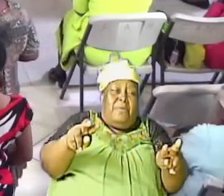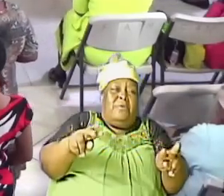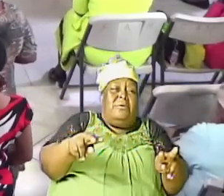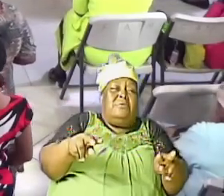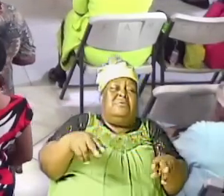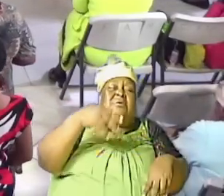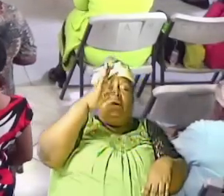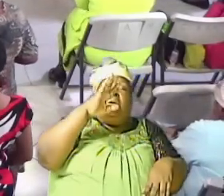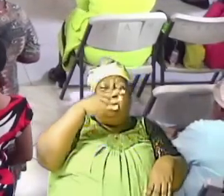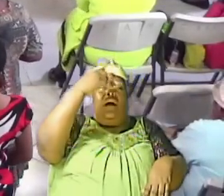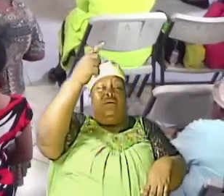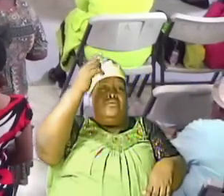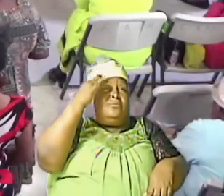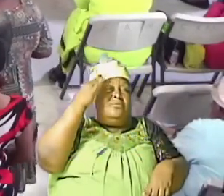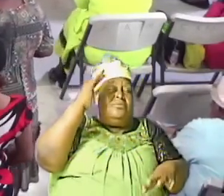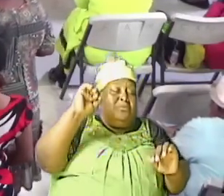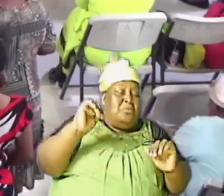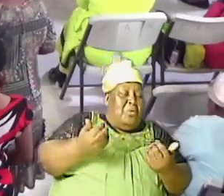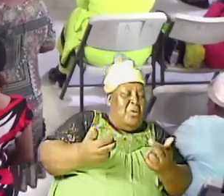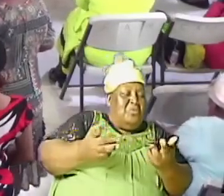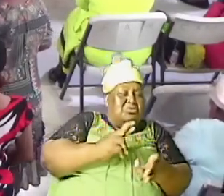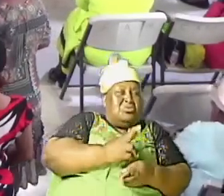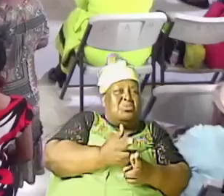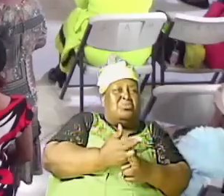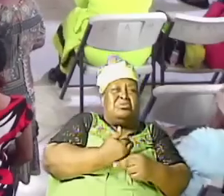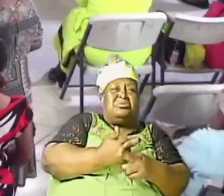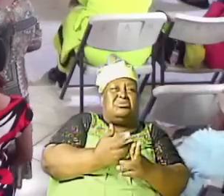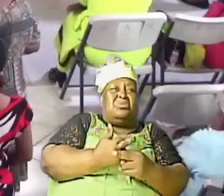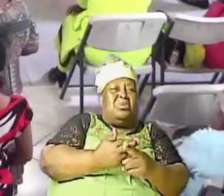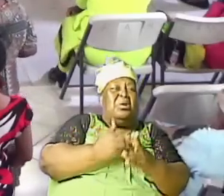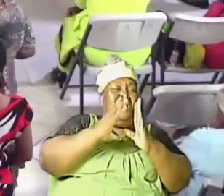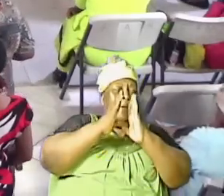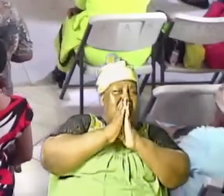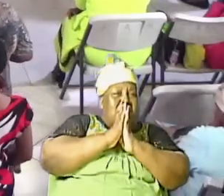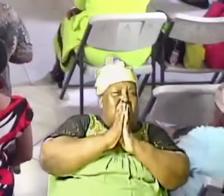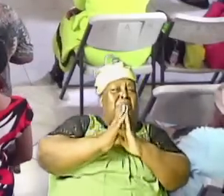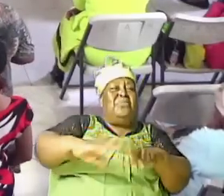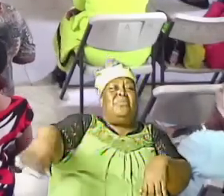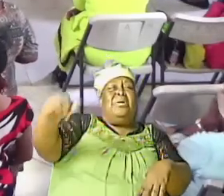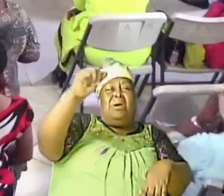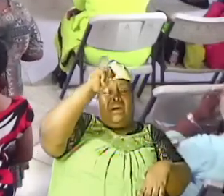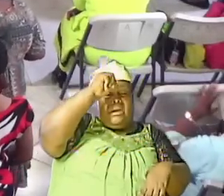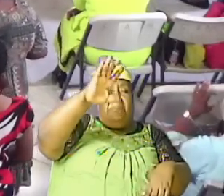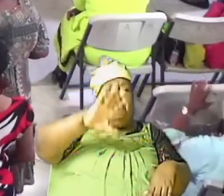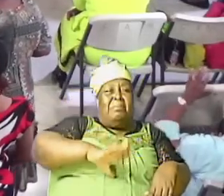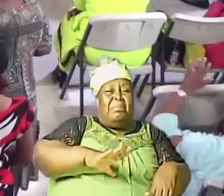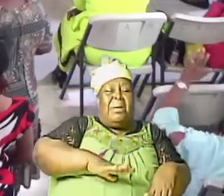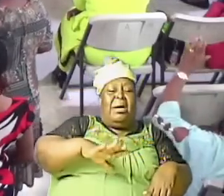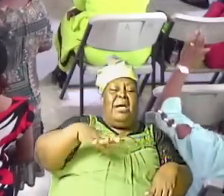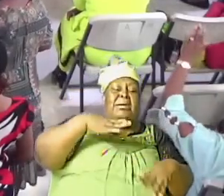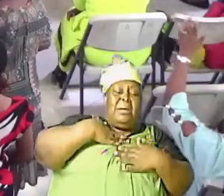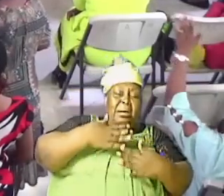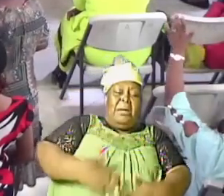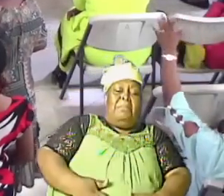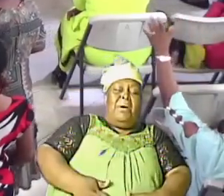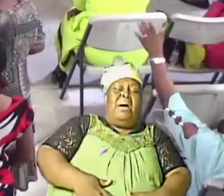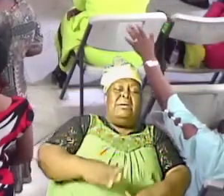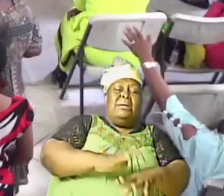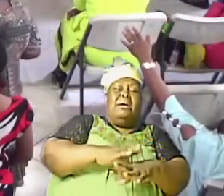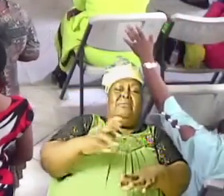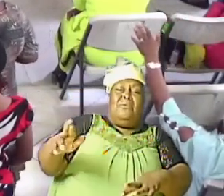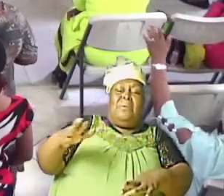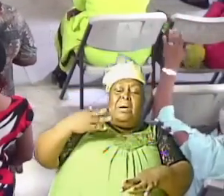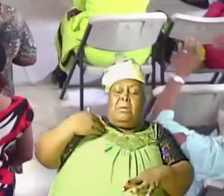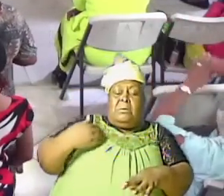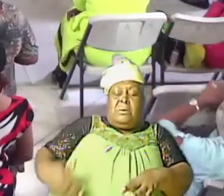to restore and make new, mighty God. And we pray that you'll touch Mr. Darkin's body on the right side, Lord Jesus.